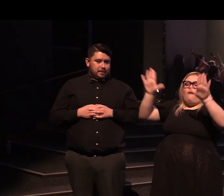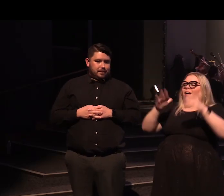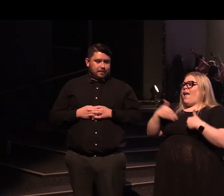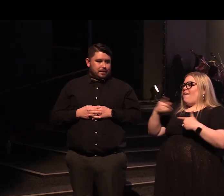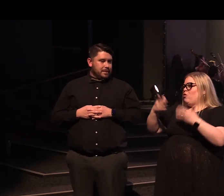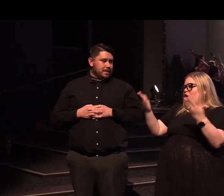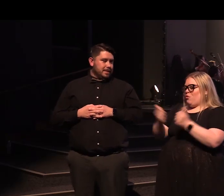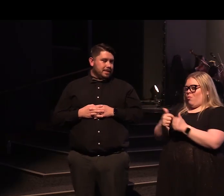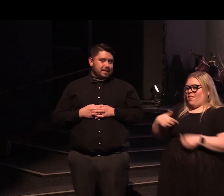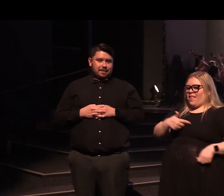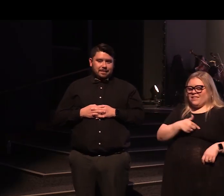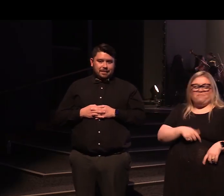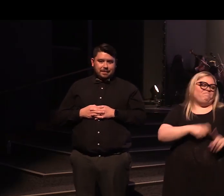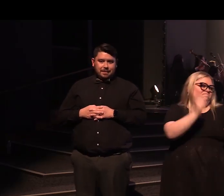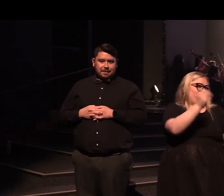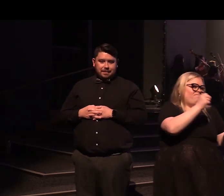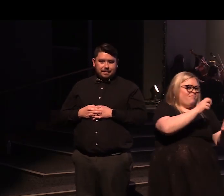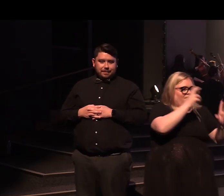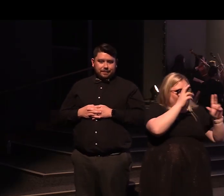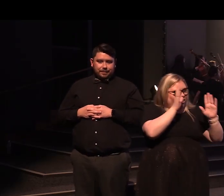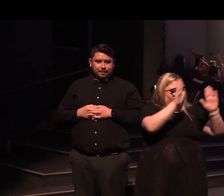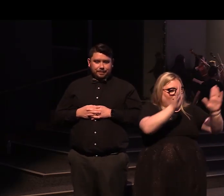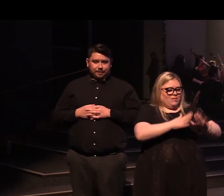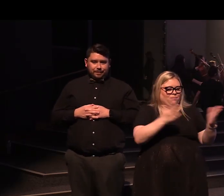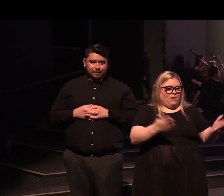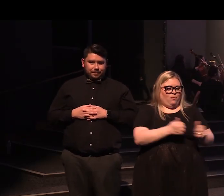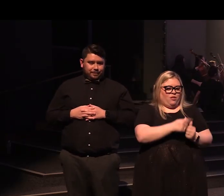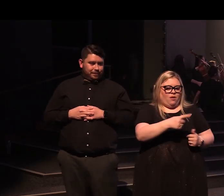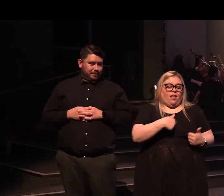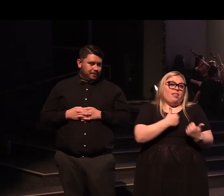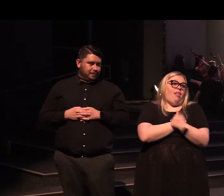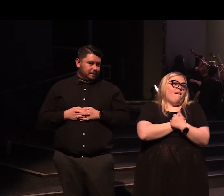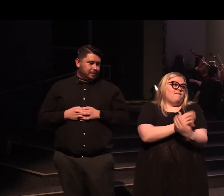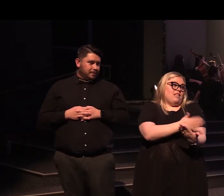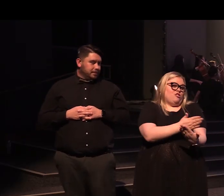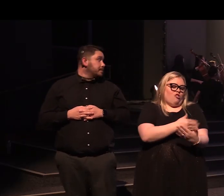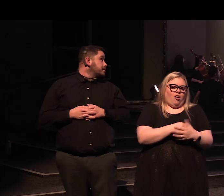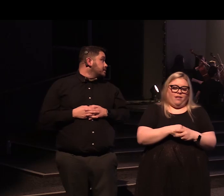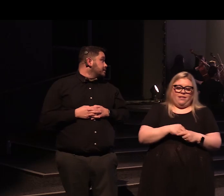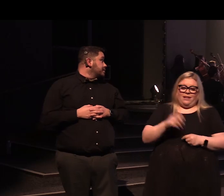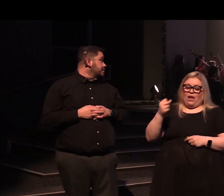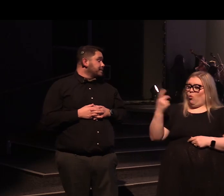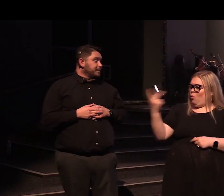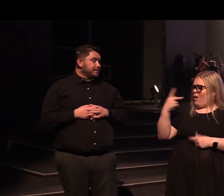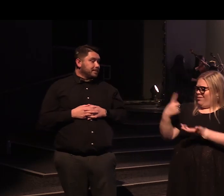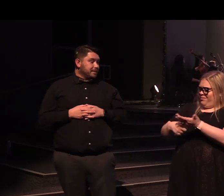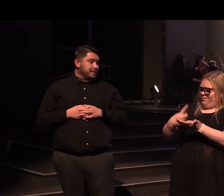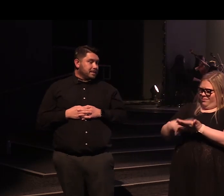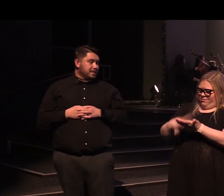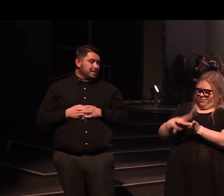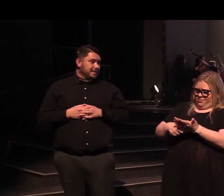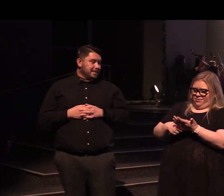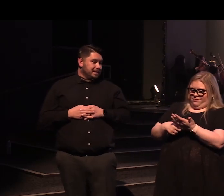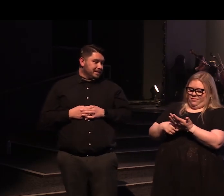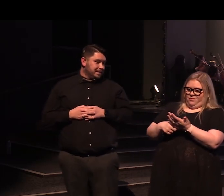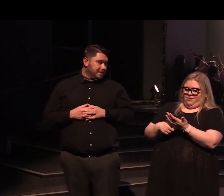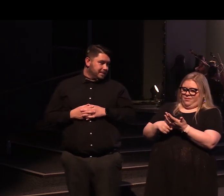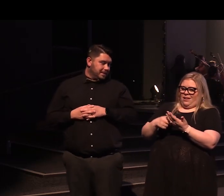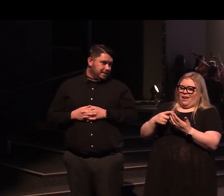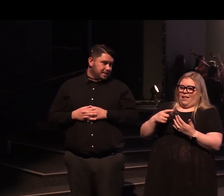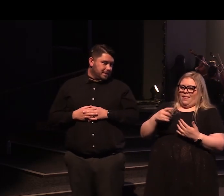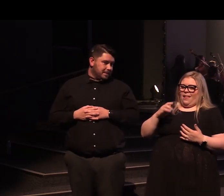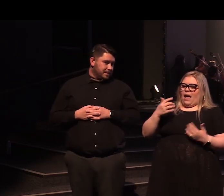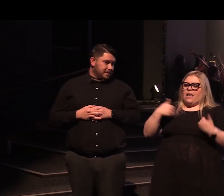us. Awesome to be here with you, Mark. I love this song. Gosh, well, we were talking about this Young Messiah